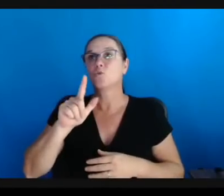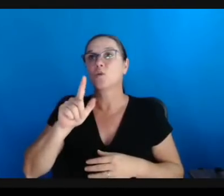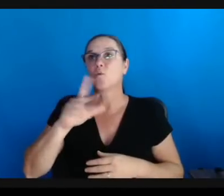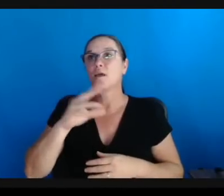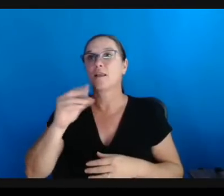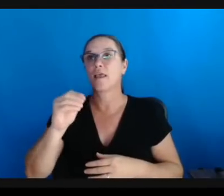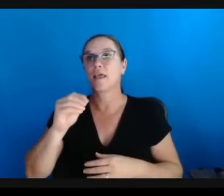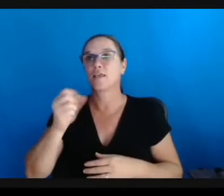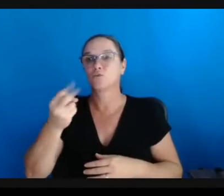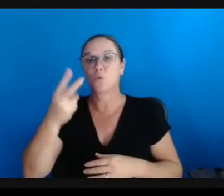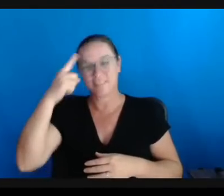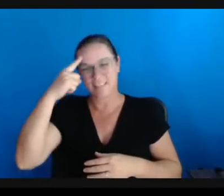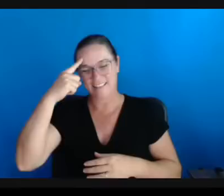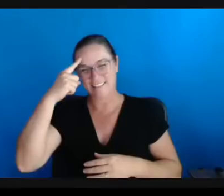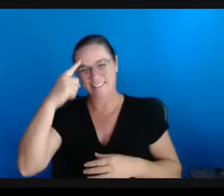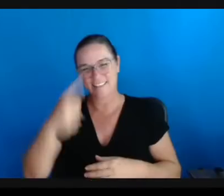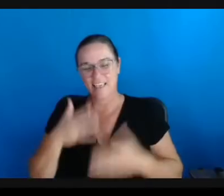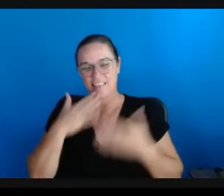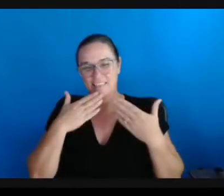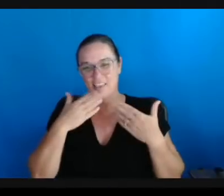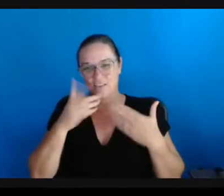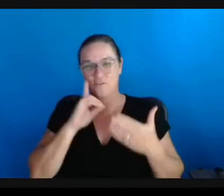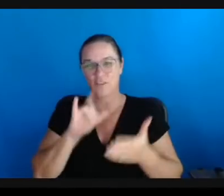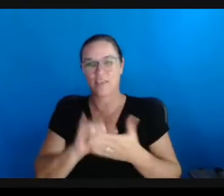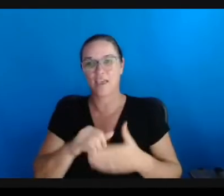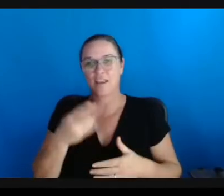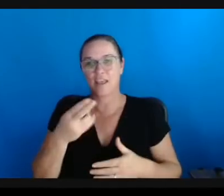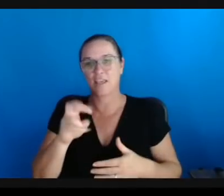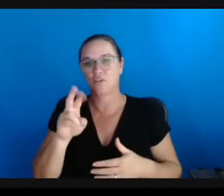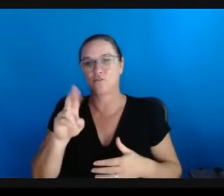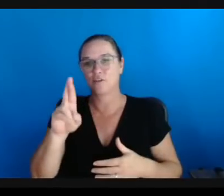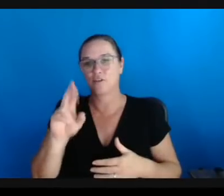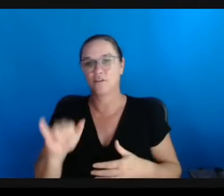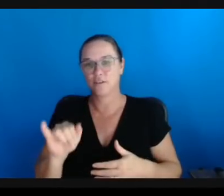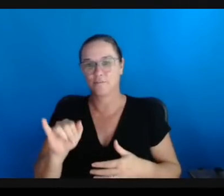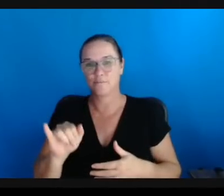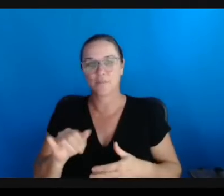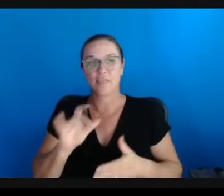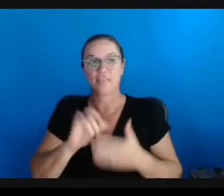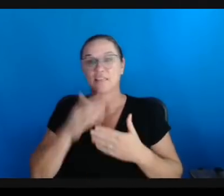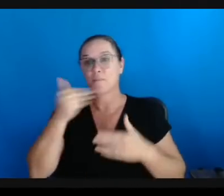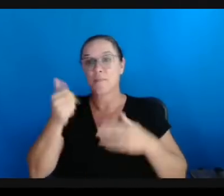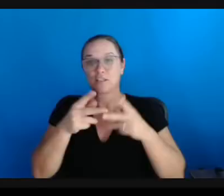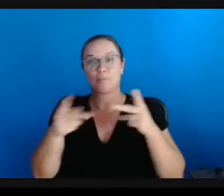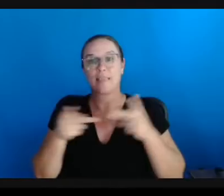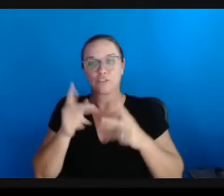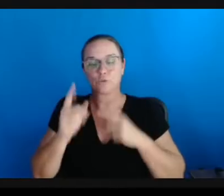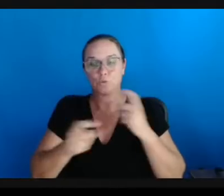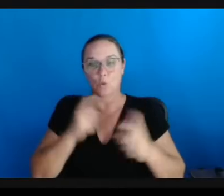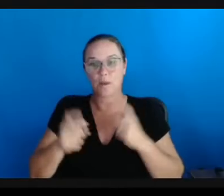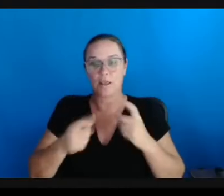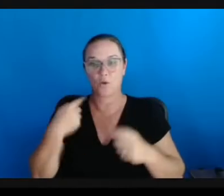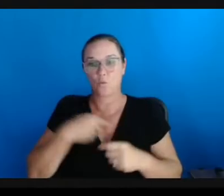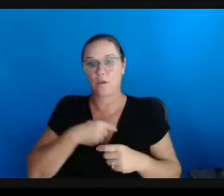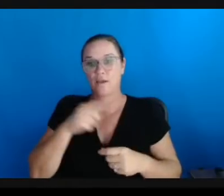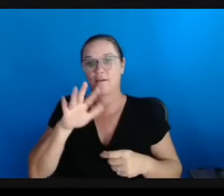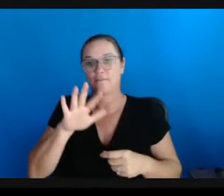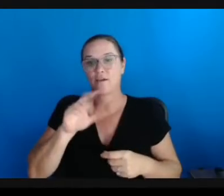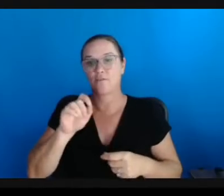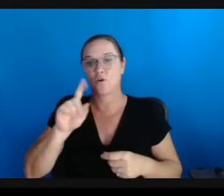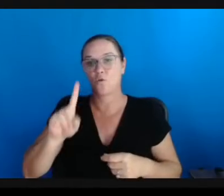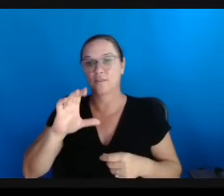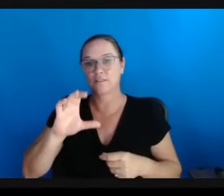$21.12. Thank you very much for that over at hveri.org. That is the best place to donate to us. We are a 501c3